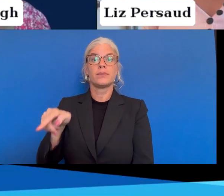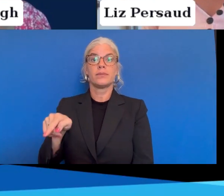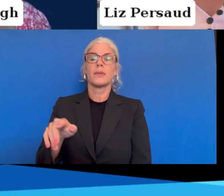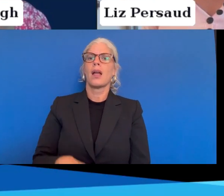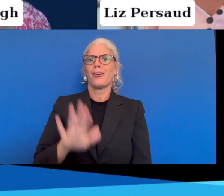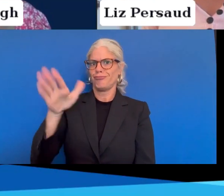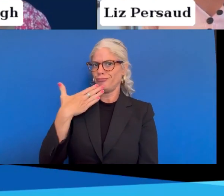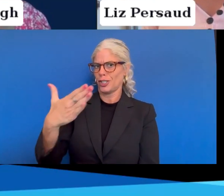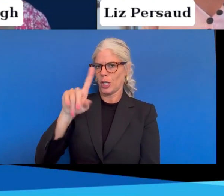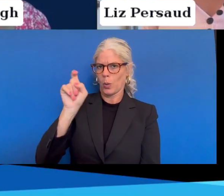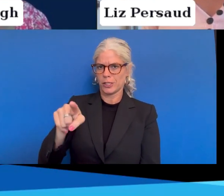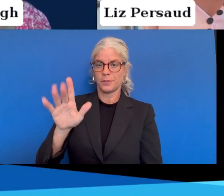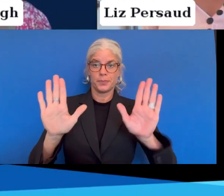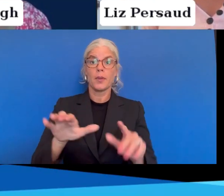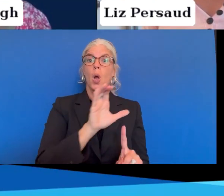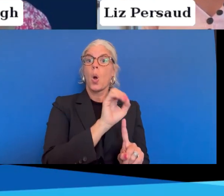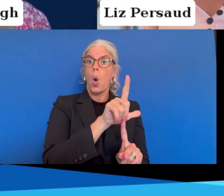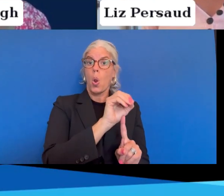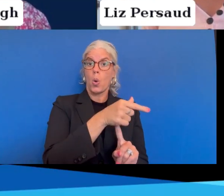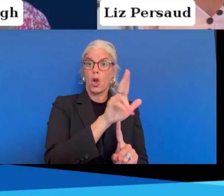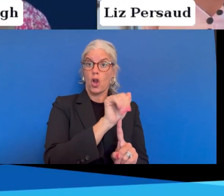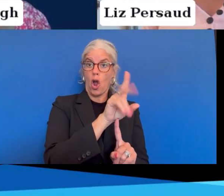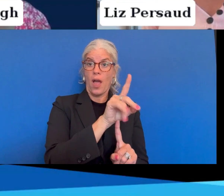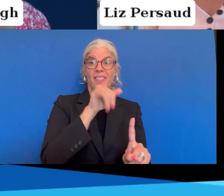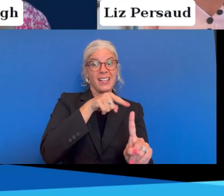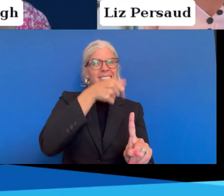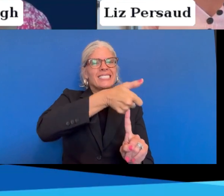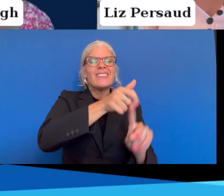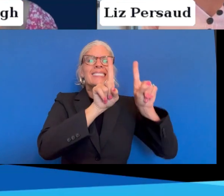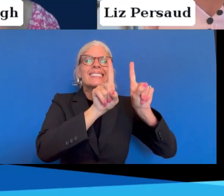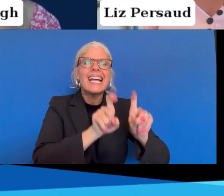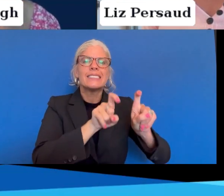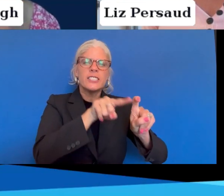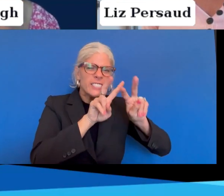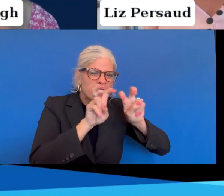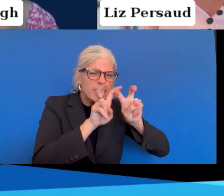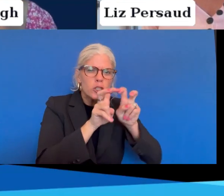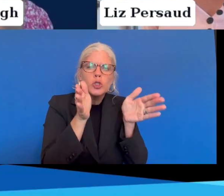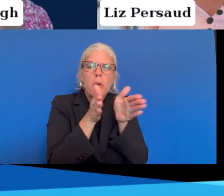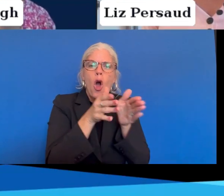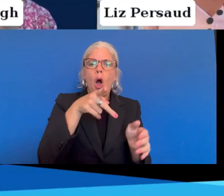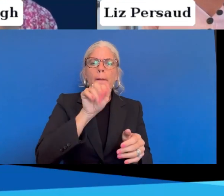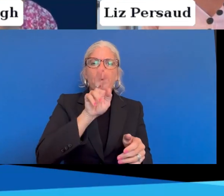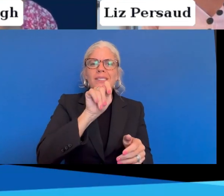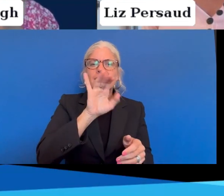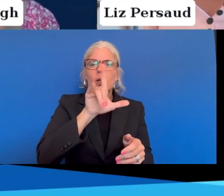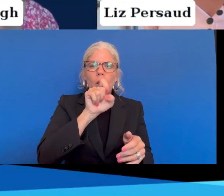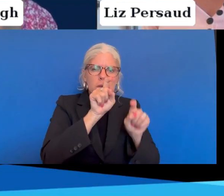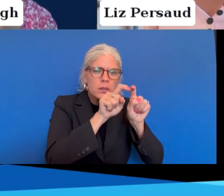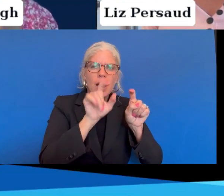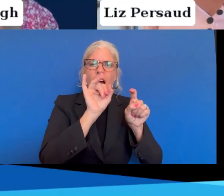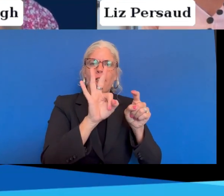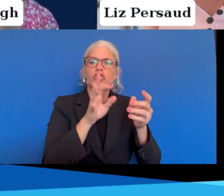That's a great question. So there are Cologuard, which is a test looking at